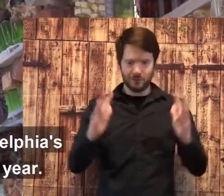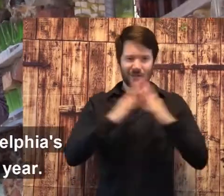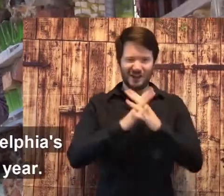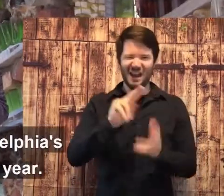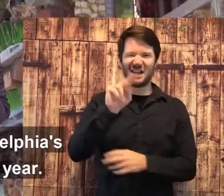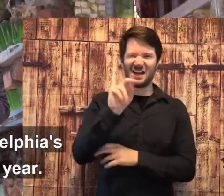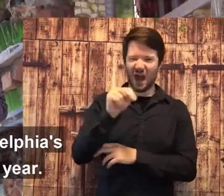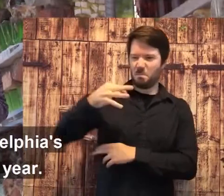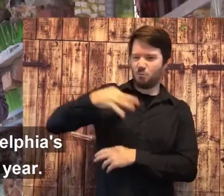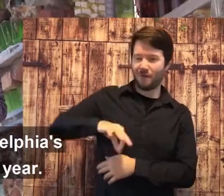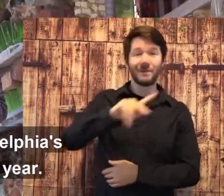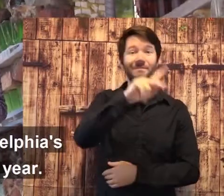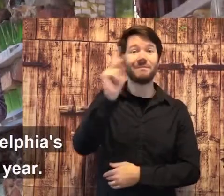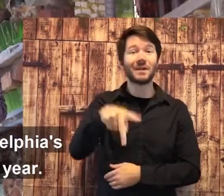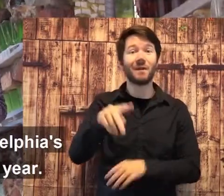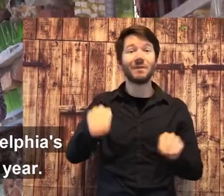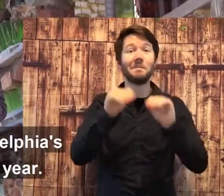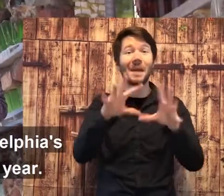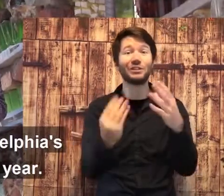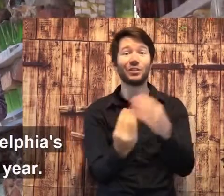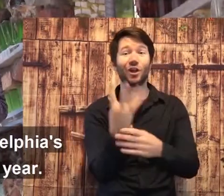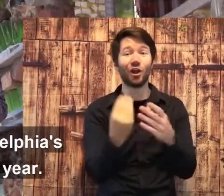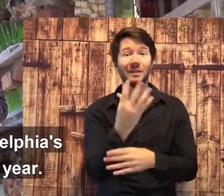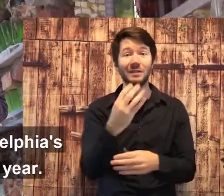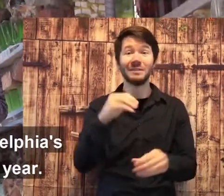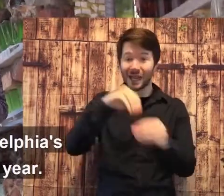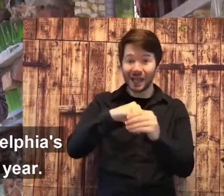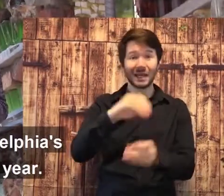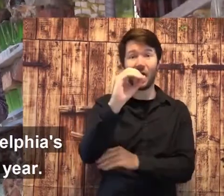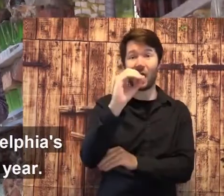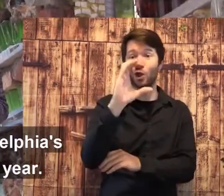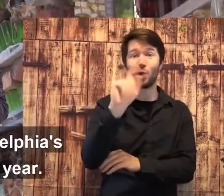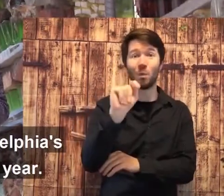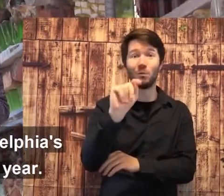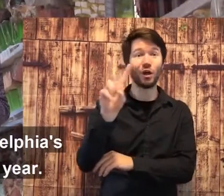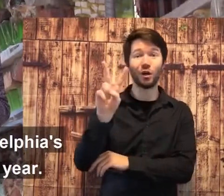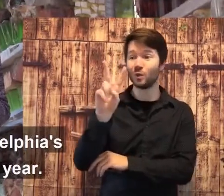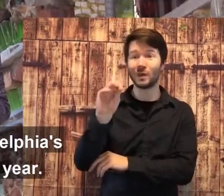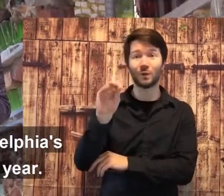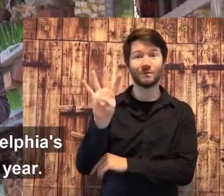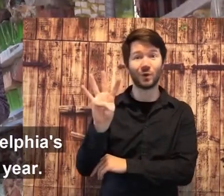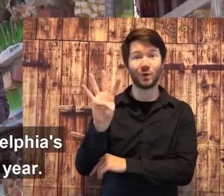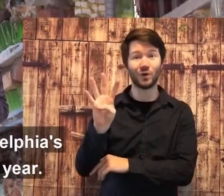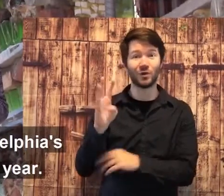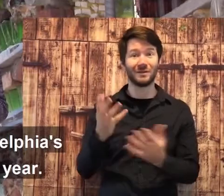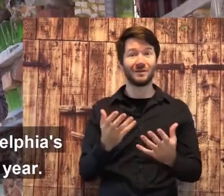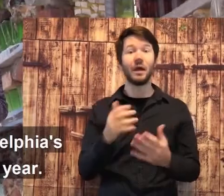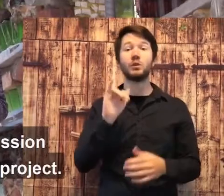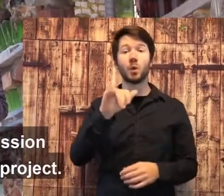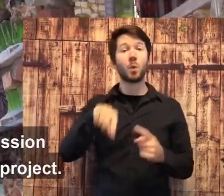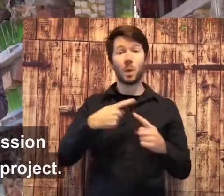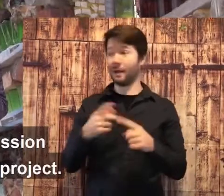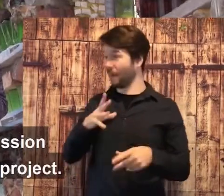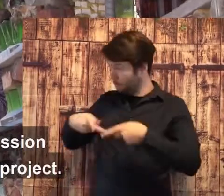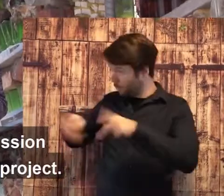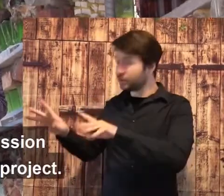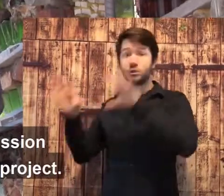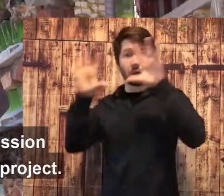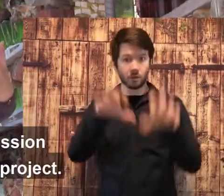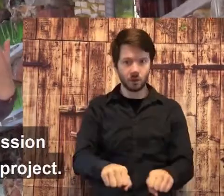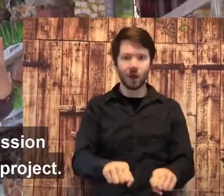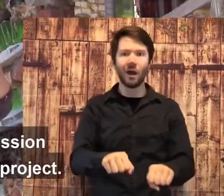Isaiah Zagar, were able to form the non-profit Philadelphia's Magic Gardens in 2004, in October of that year. And that